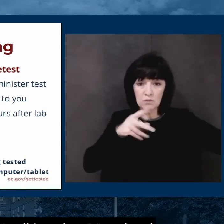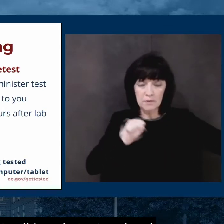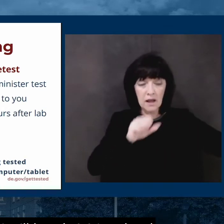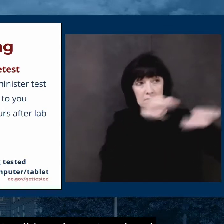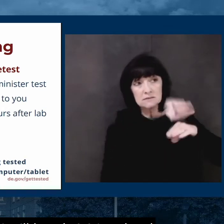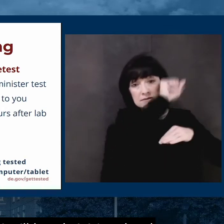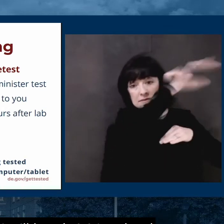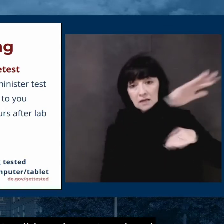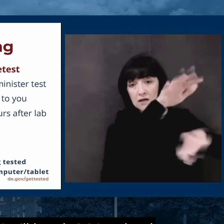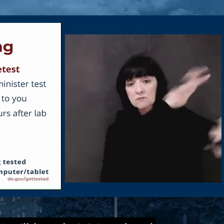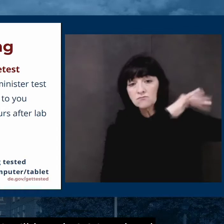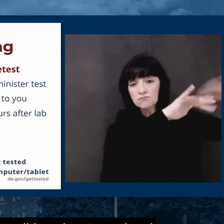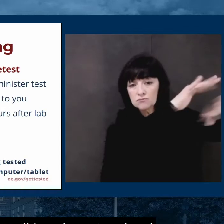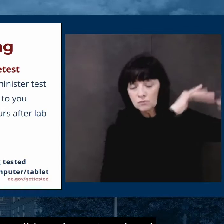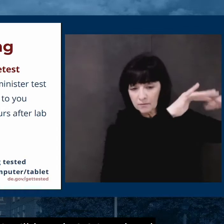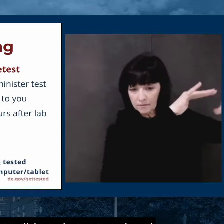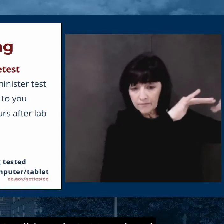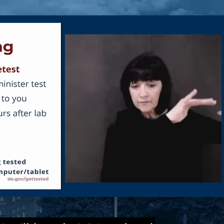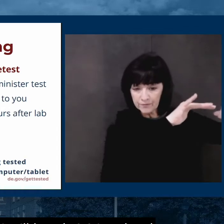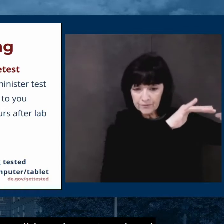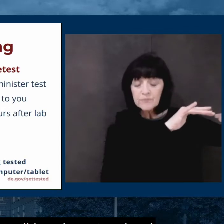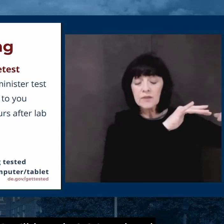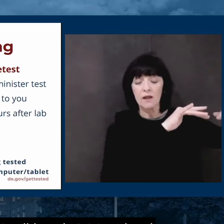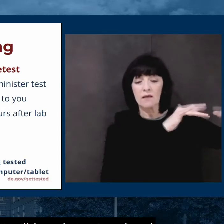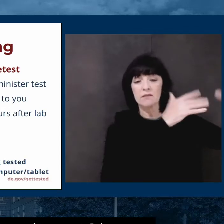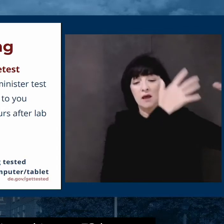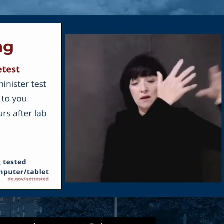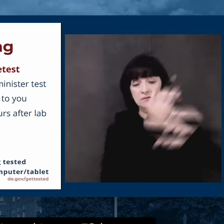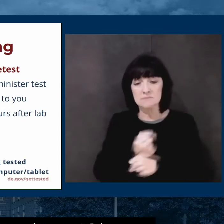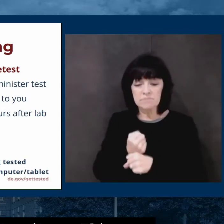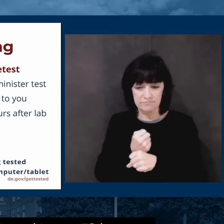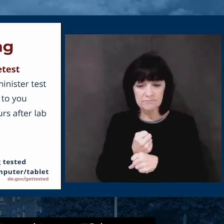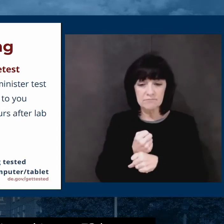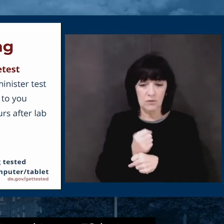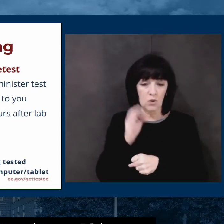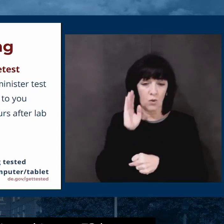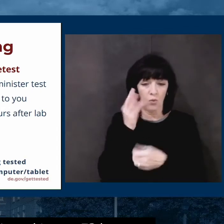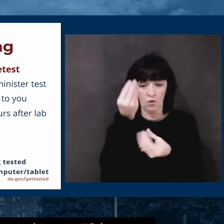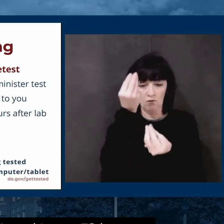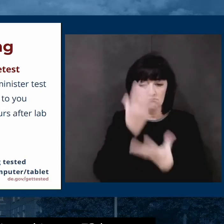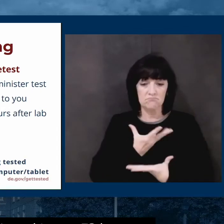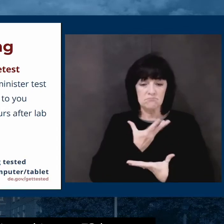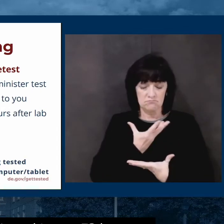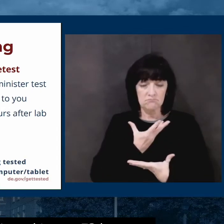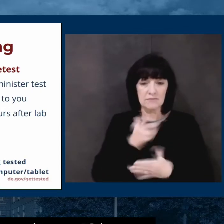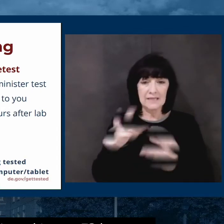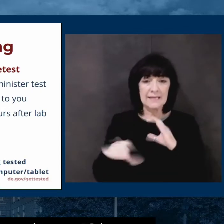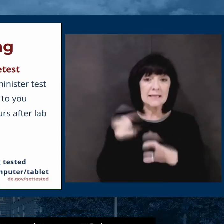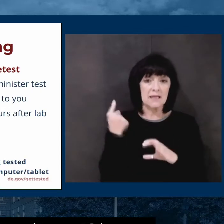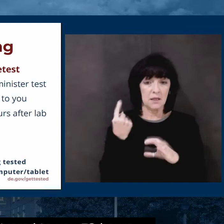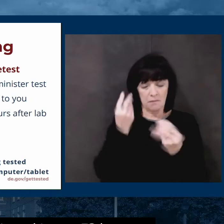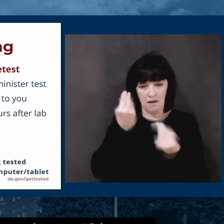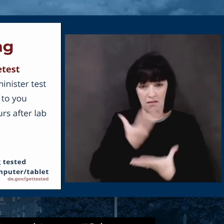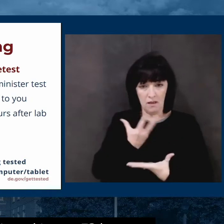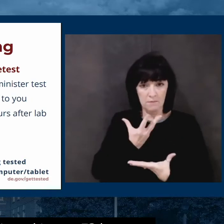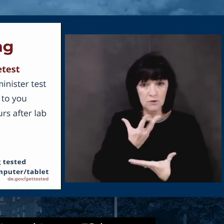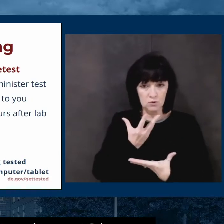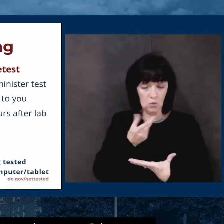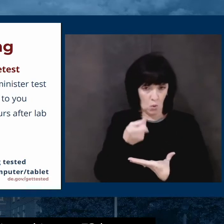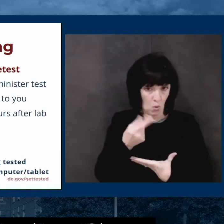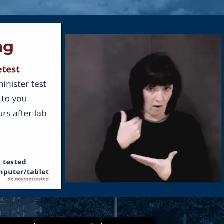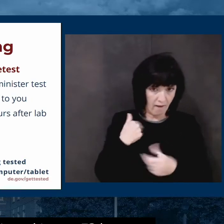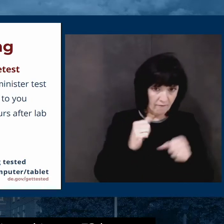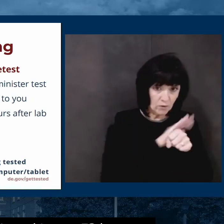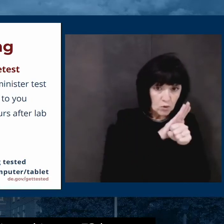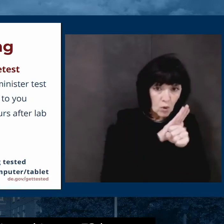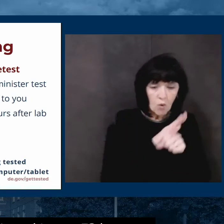the test. If you can get that Vault test into the UPS Dropbox before 3:00 p.m., it's often that those results will be in your